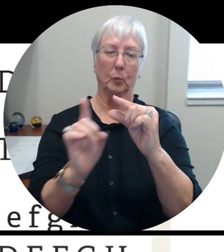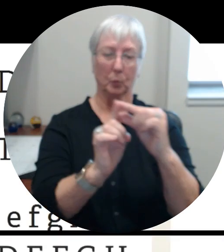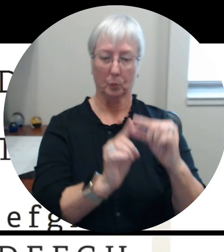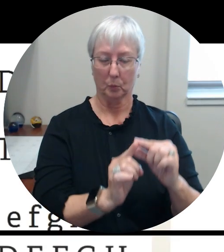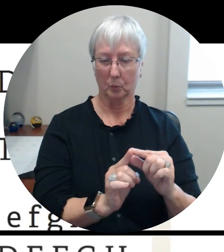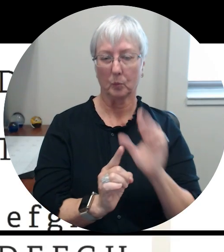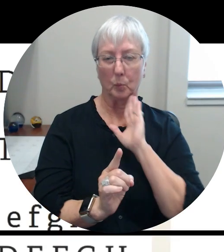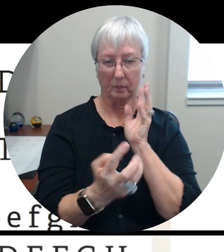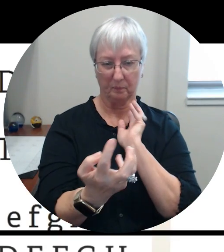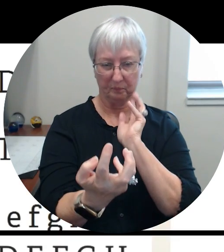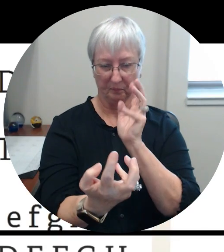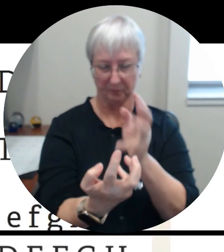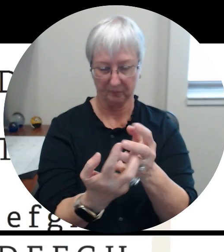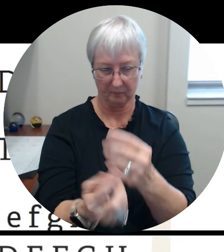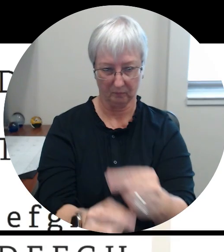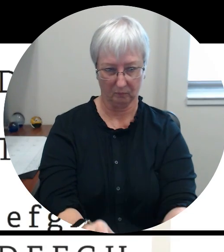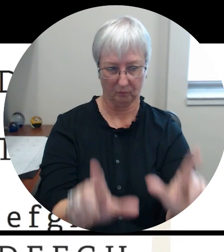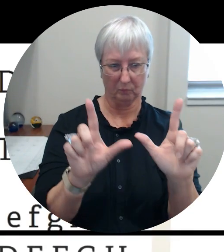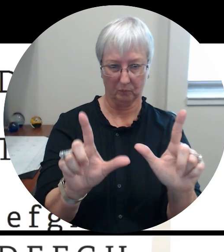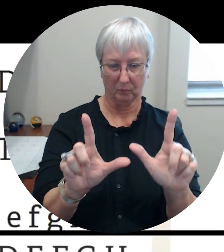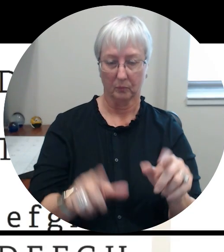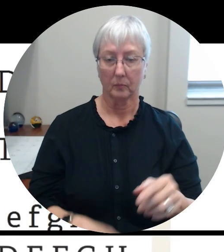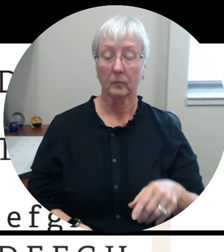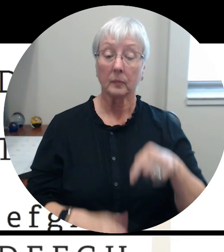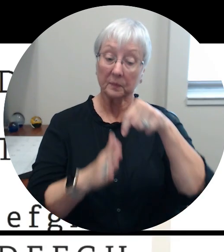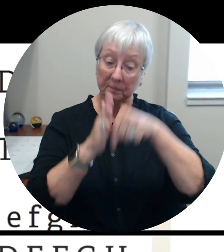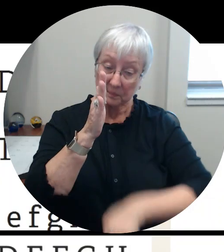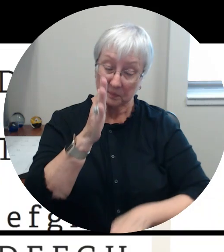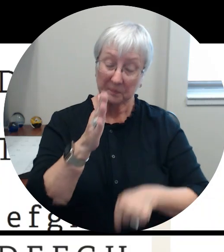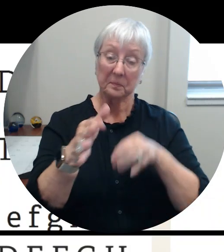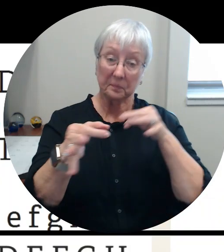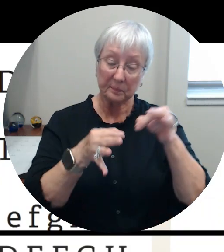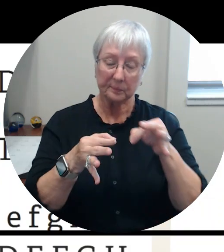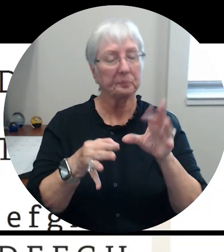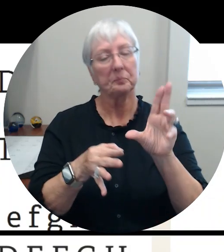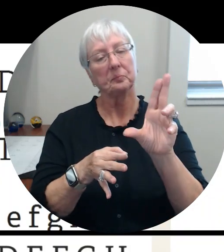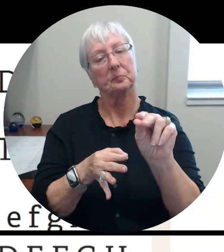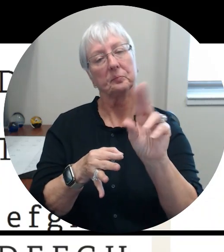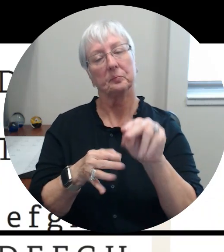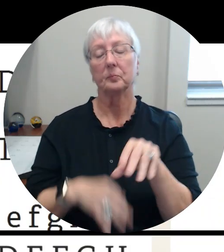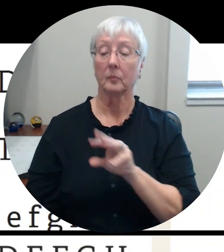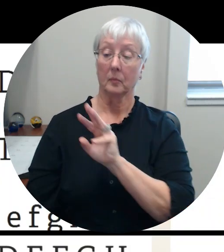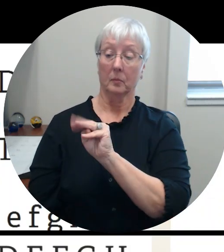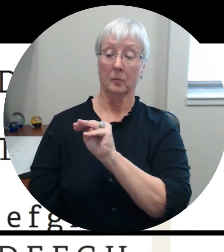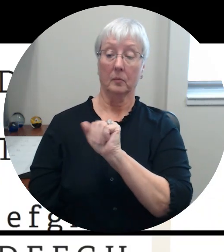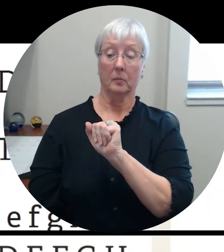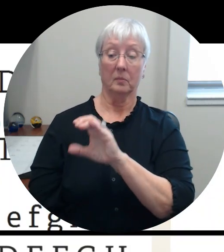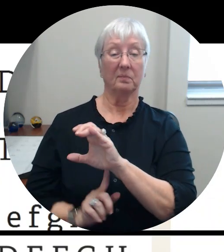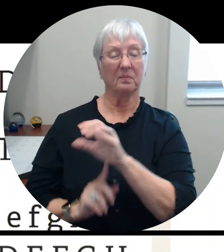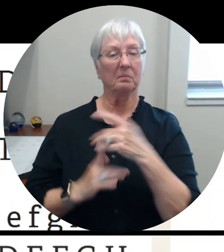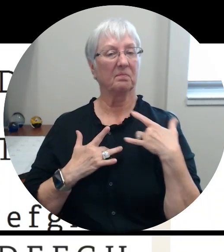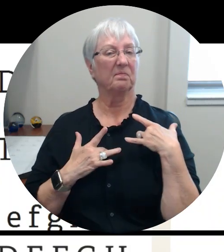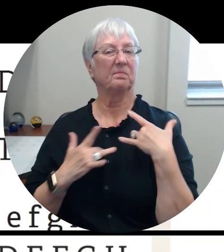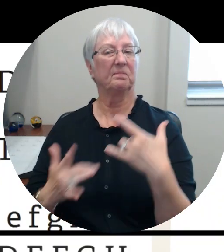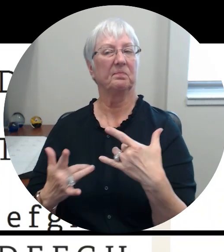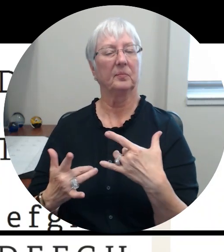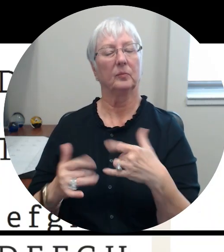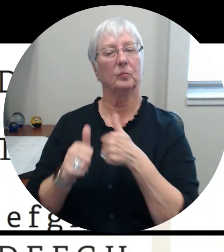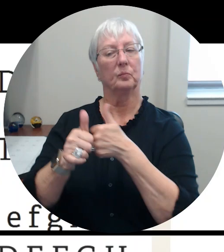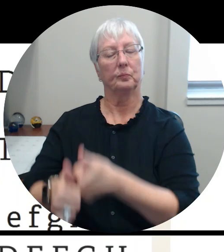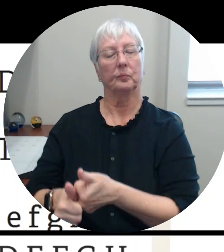into great detail on these text rendering engines, but in general, macOS favors being true to the font's intended shape, which can sometimes come